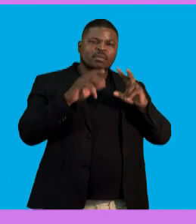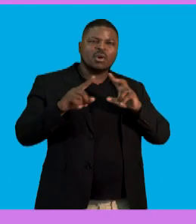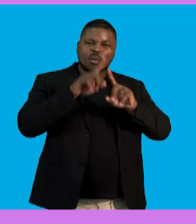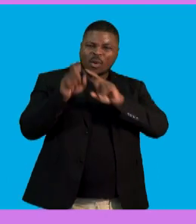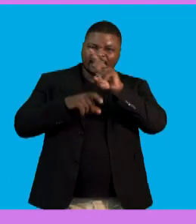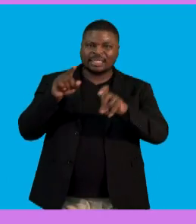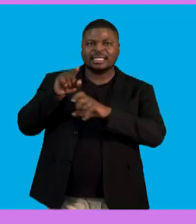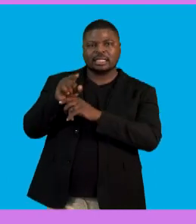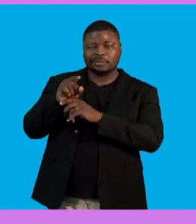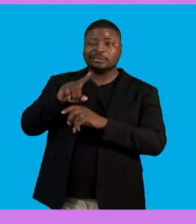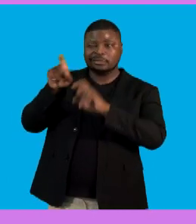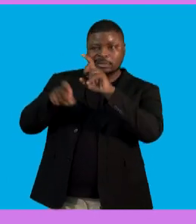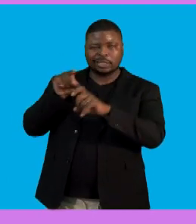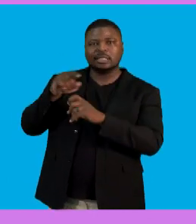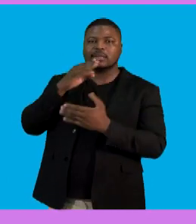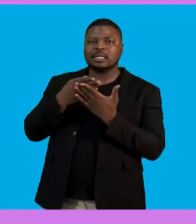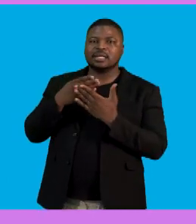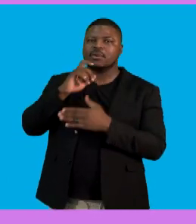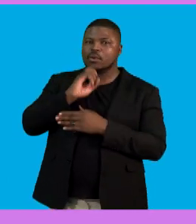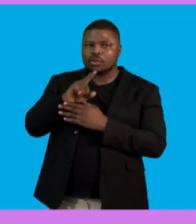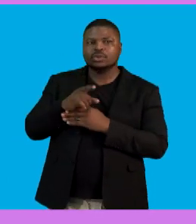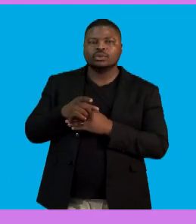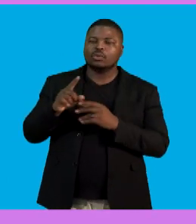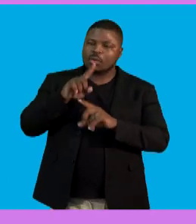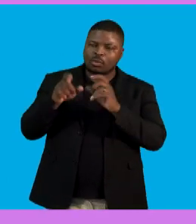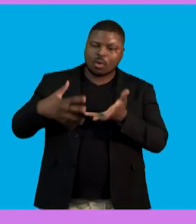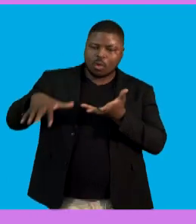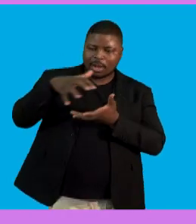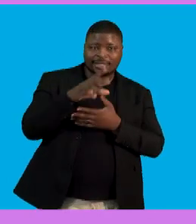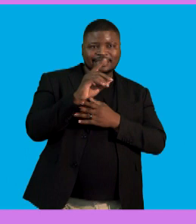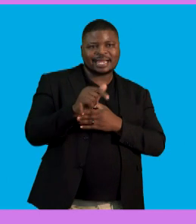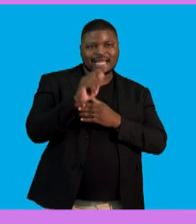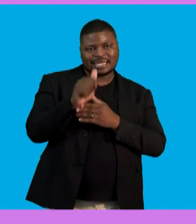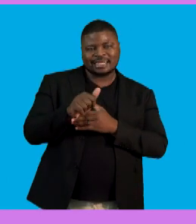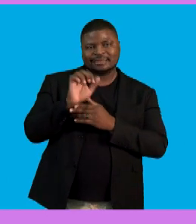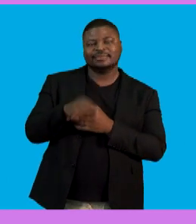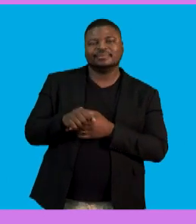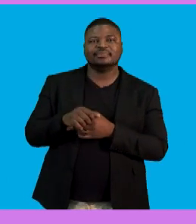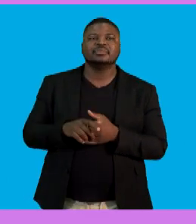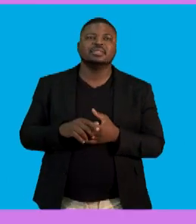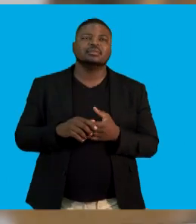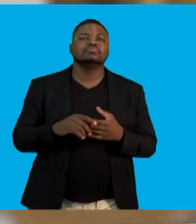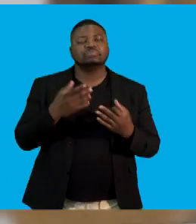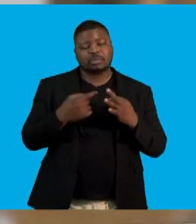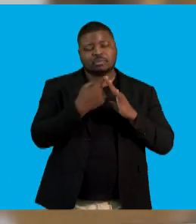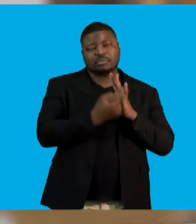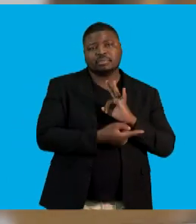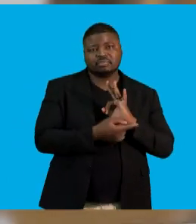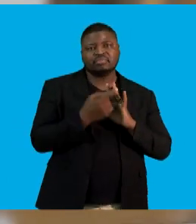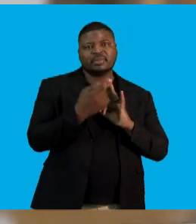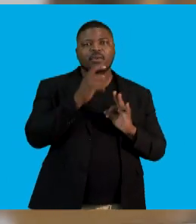data collection. So those are the three most common ways in which data is collected. Sometimes you can use more than